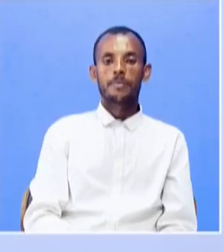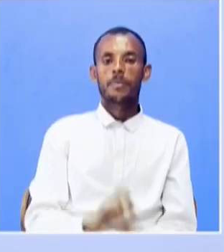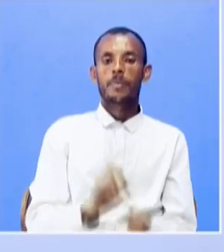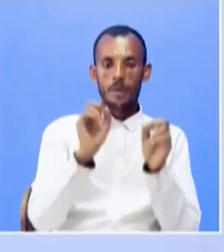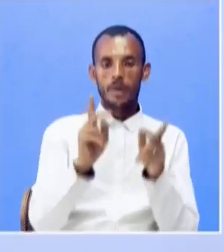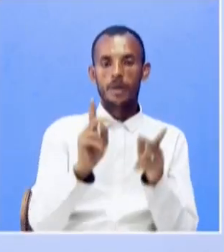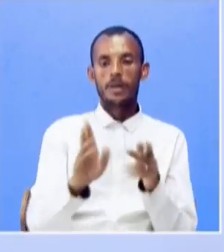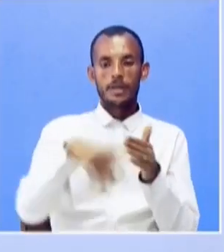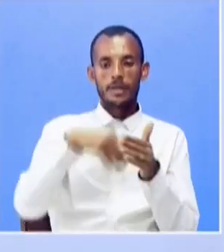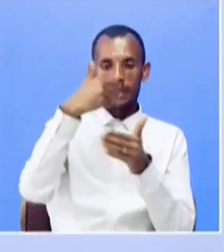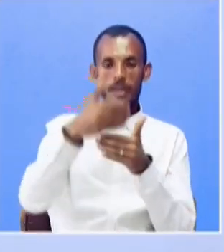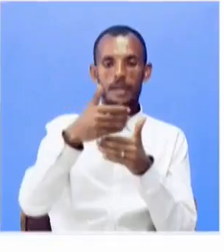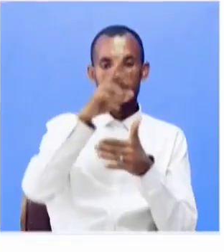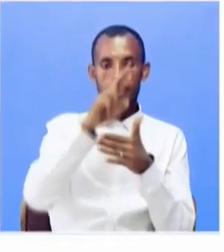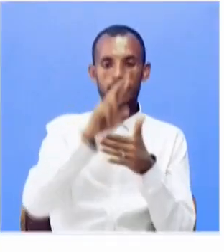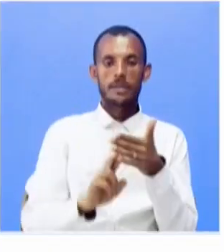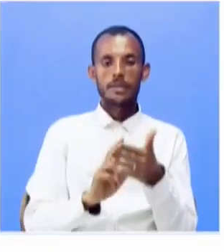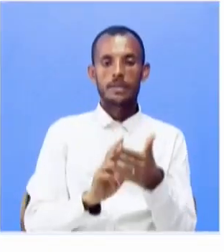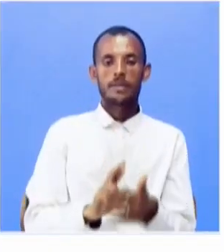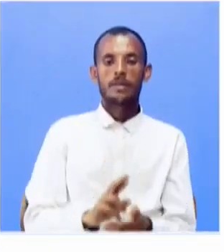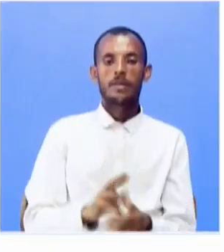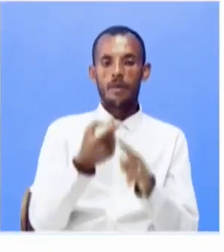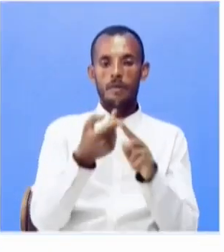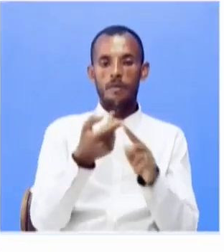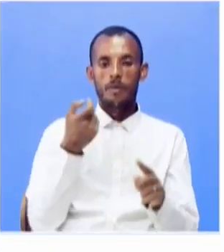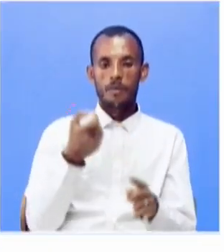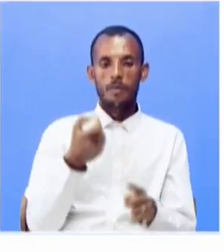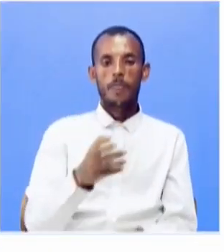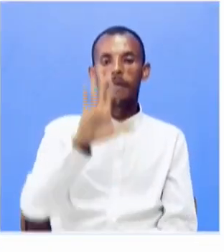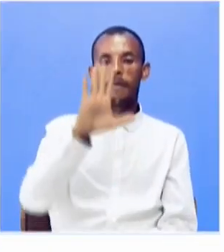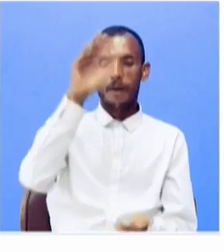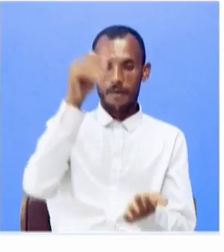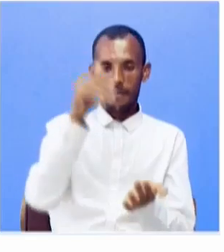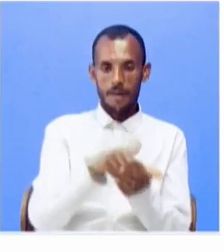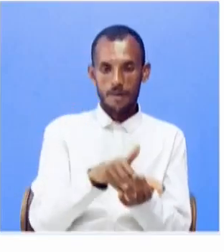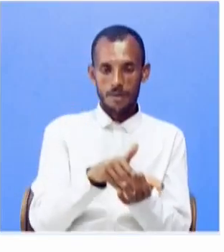Okay, the next range from